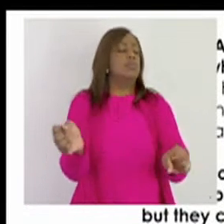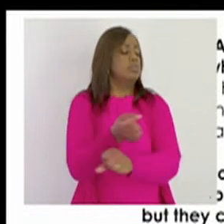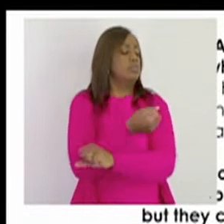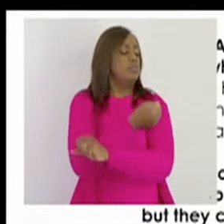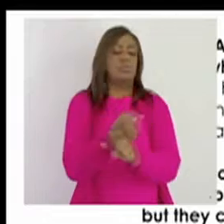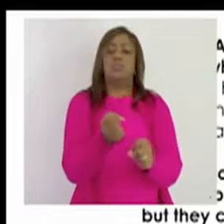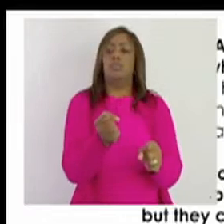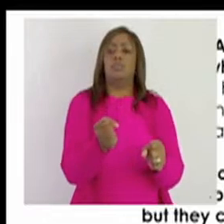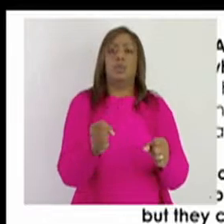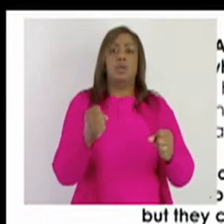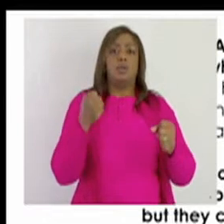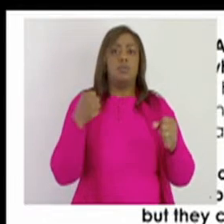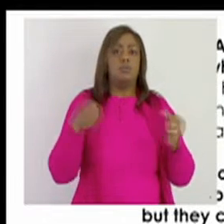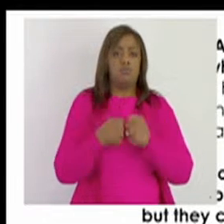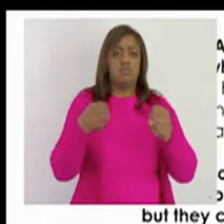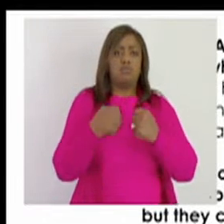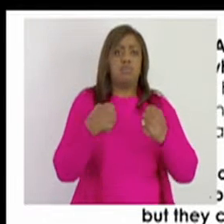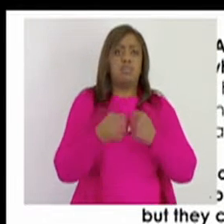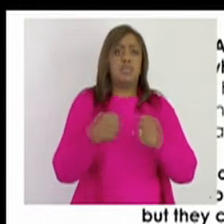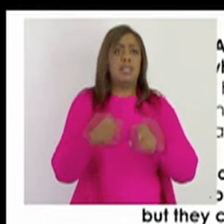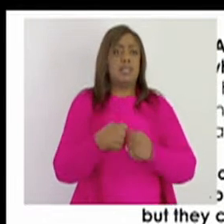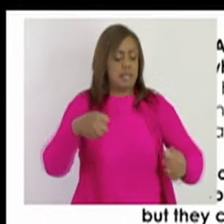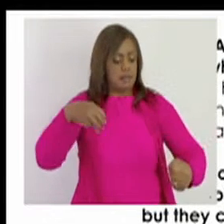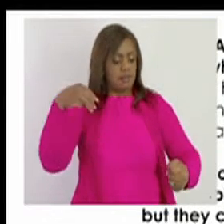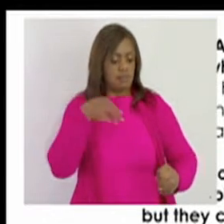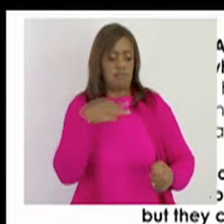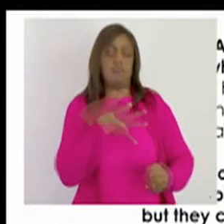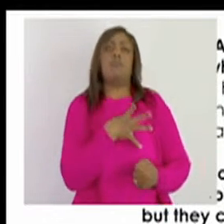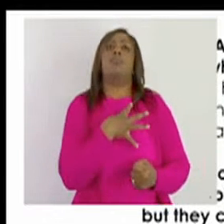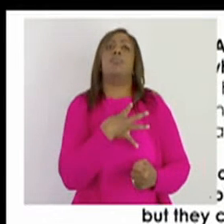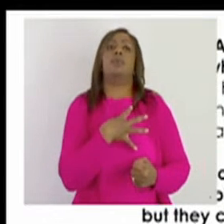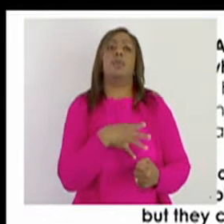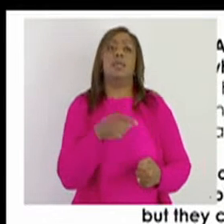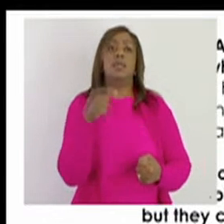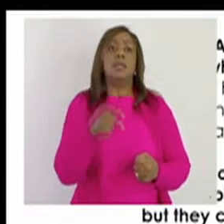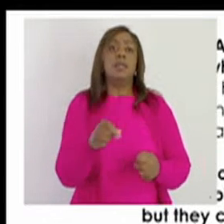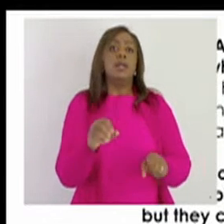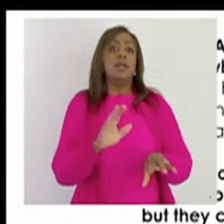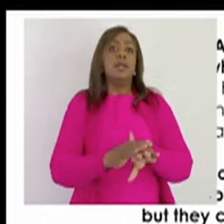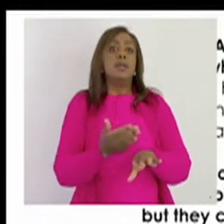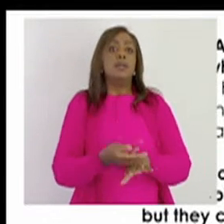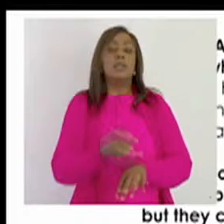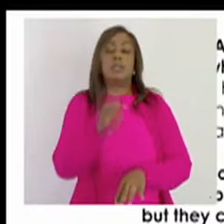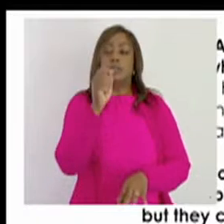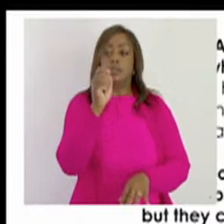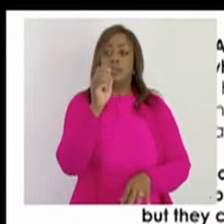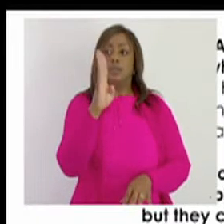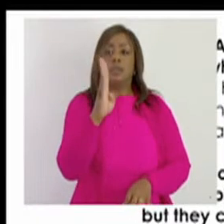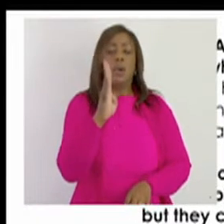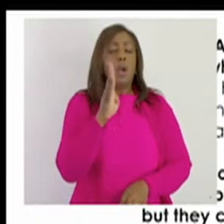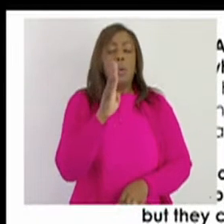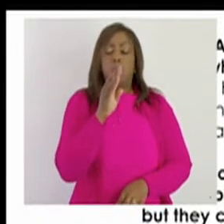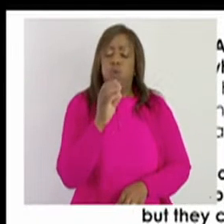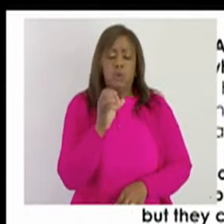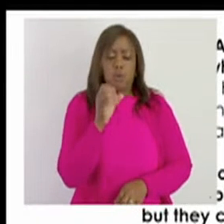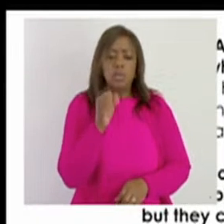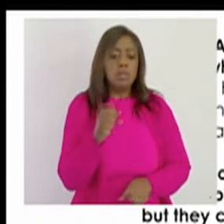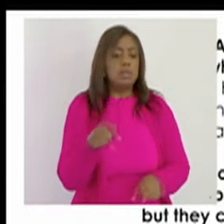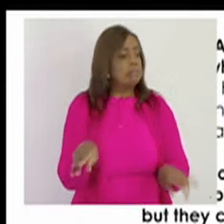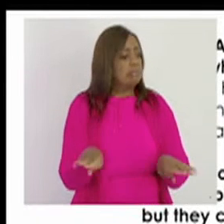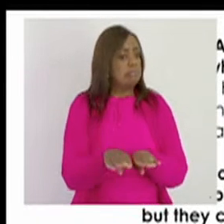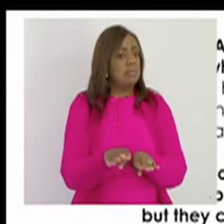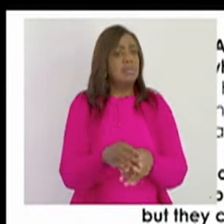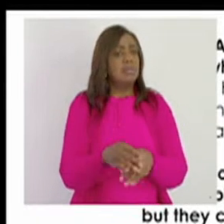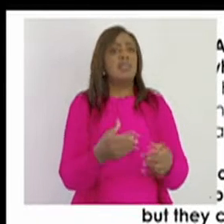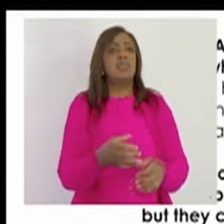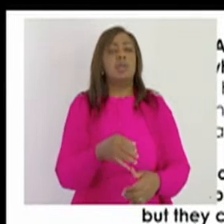against illness. Therefore, different diseases such as TB will just pop in the body. That's how HIV and AIDS attack